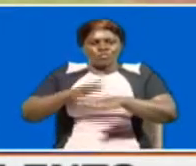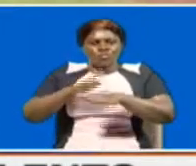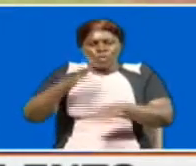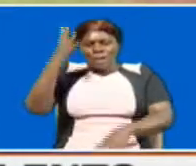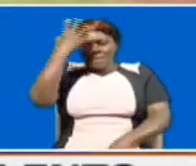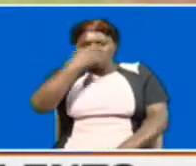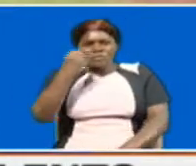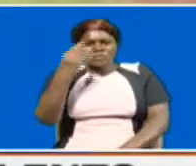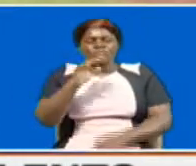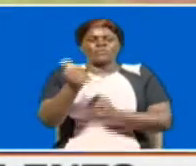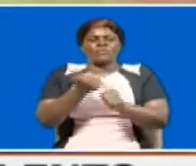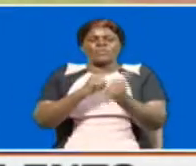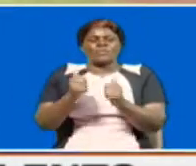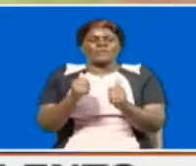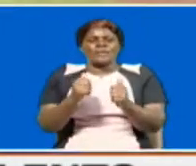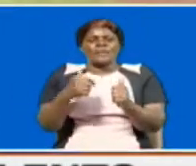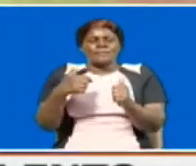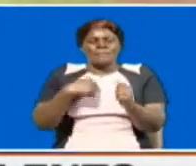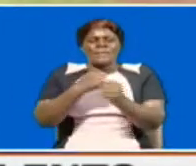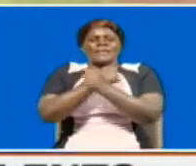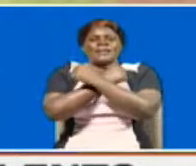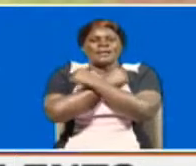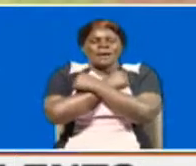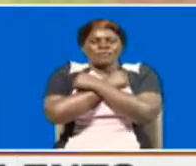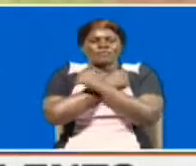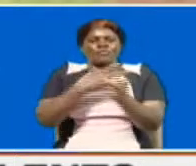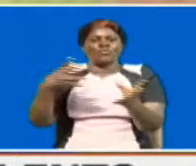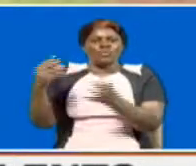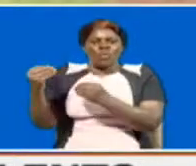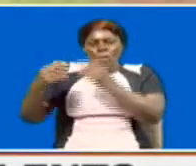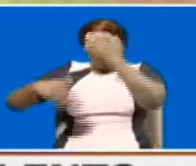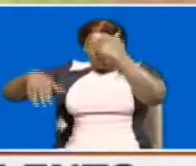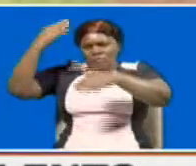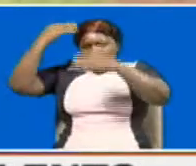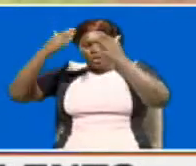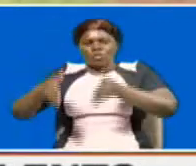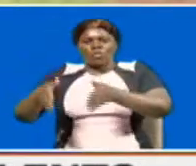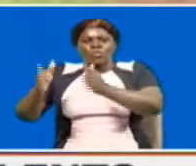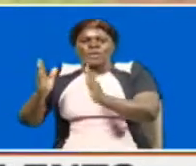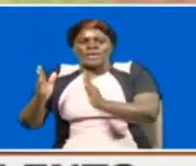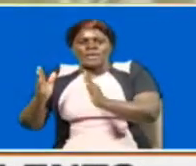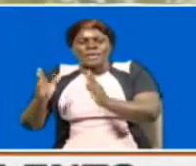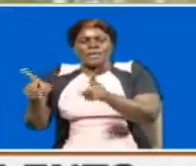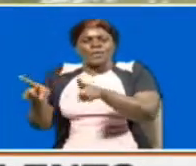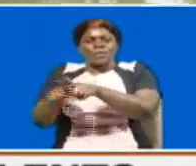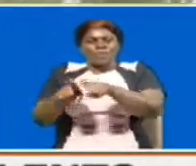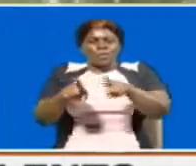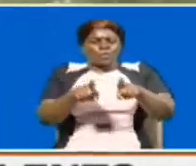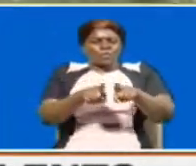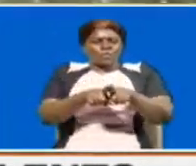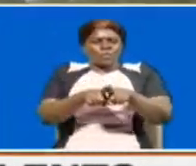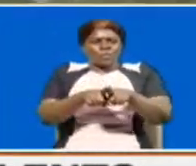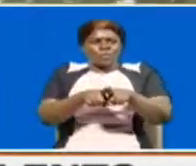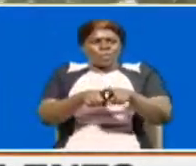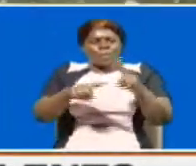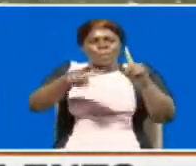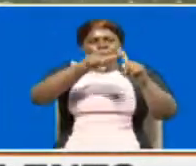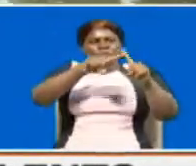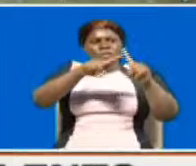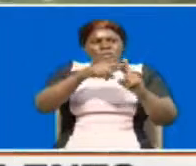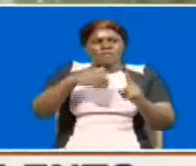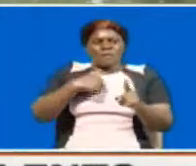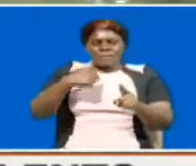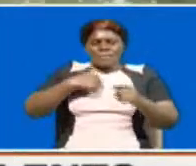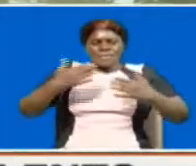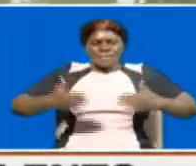and I would love to go professional and always be positive. It makes